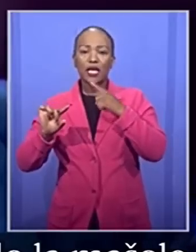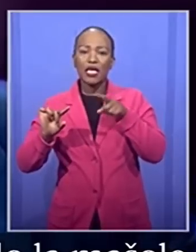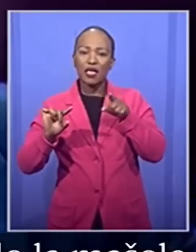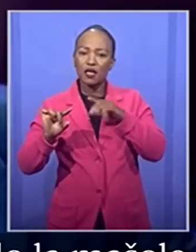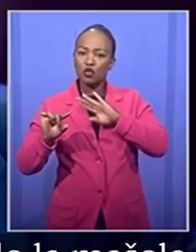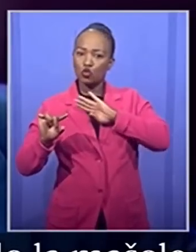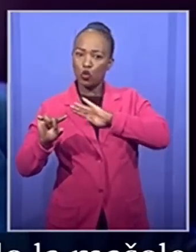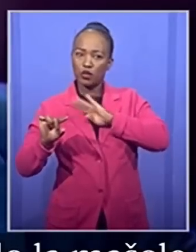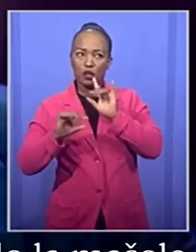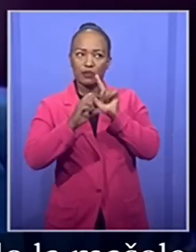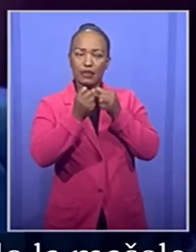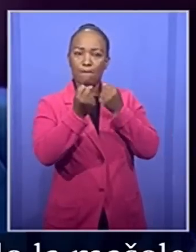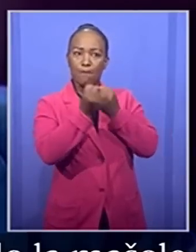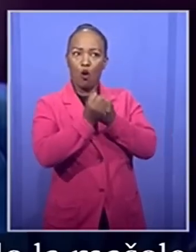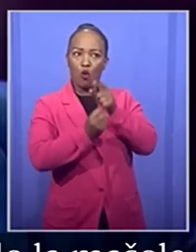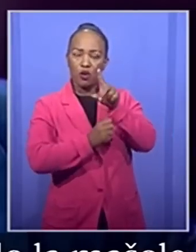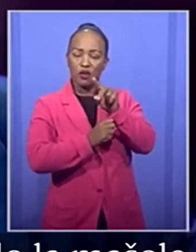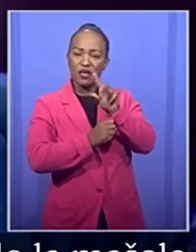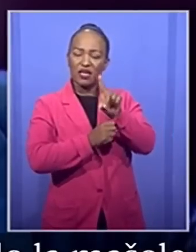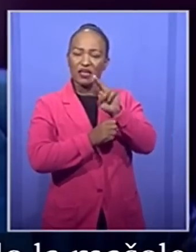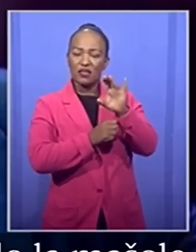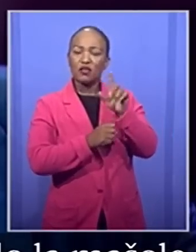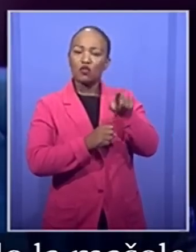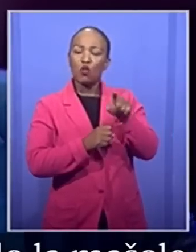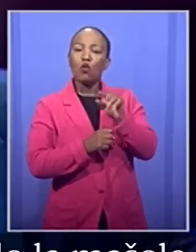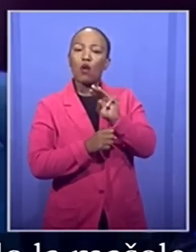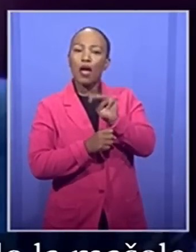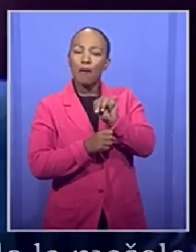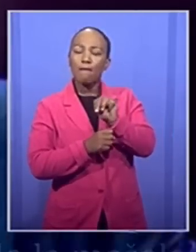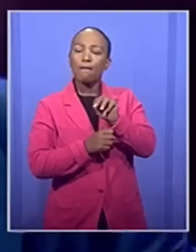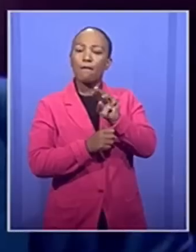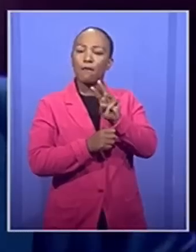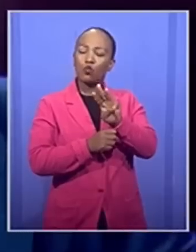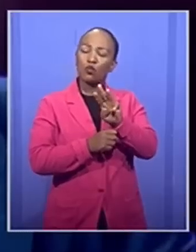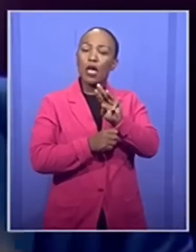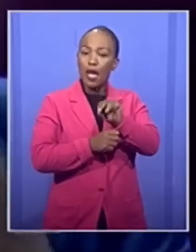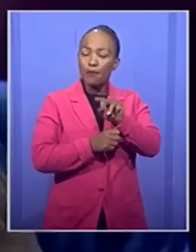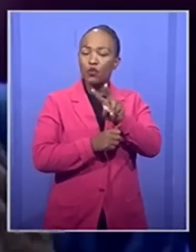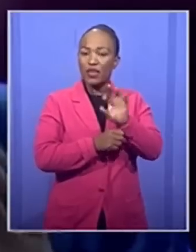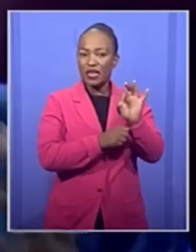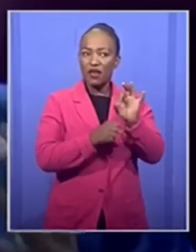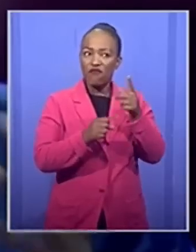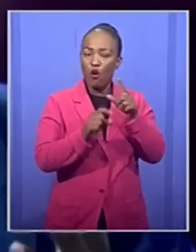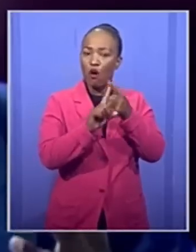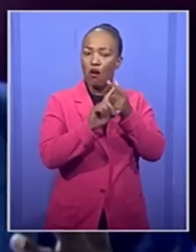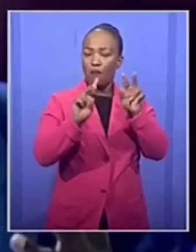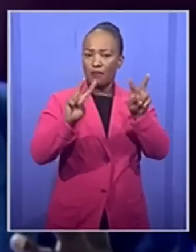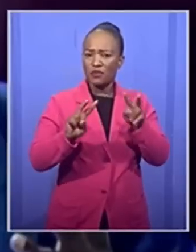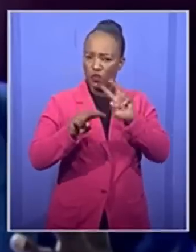DRC government to neutralize the rebels in pursuit of peacekeeping, so that we have clarity.